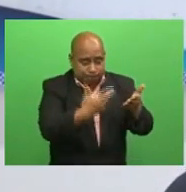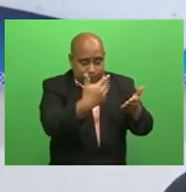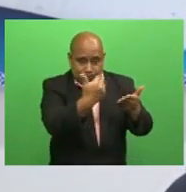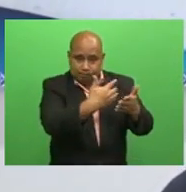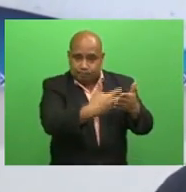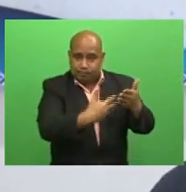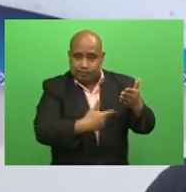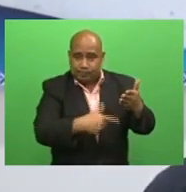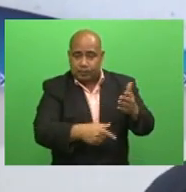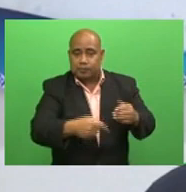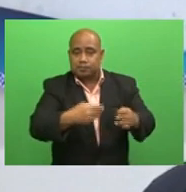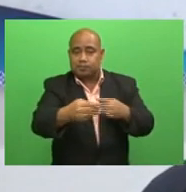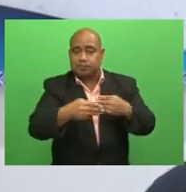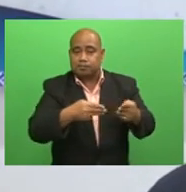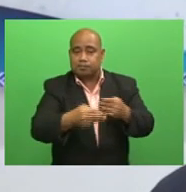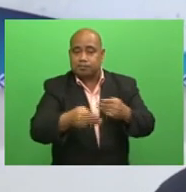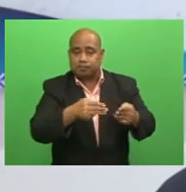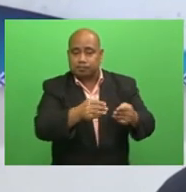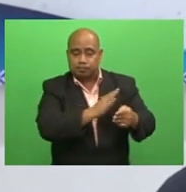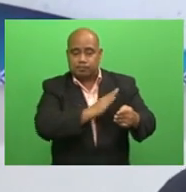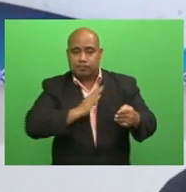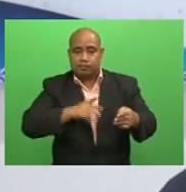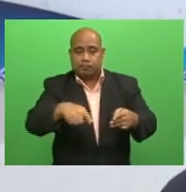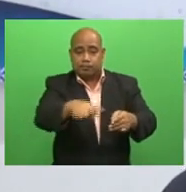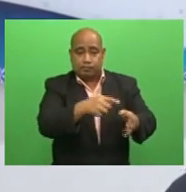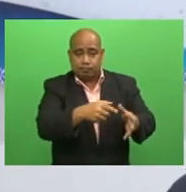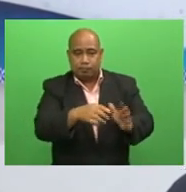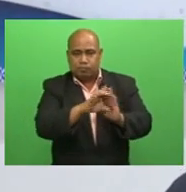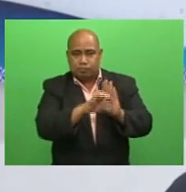the constitution and work out ways